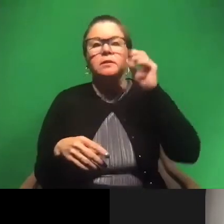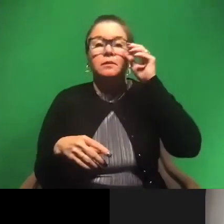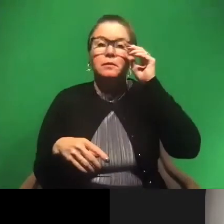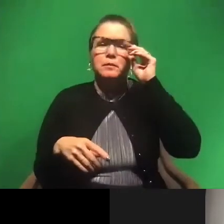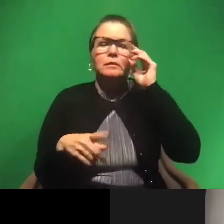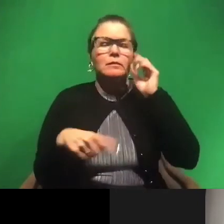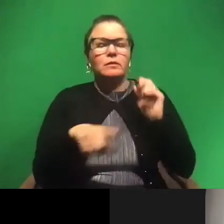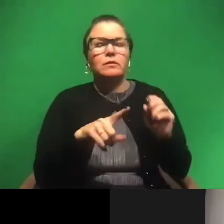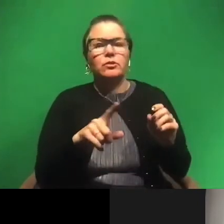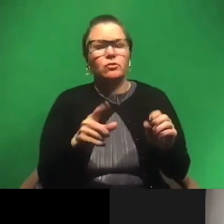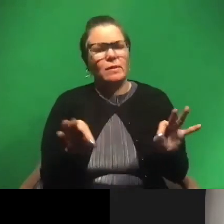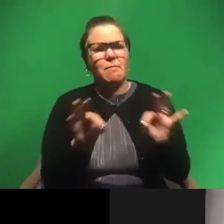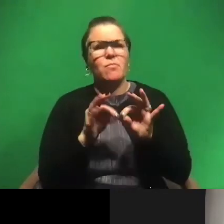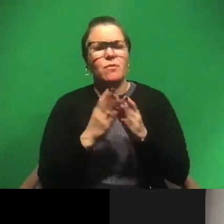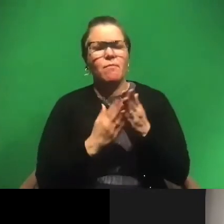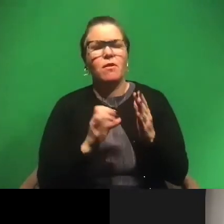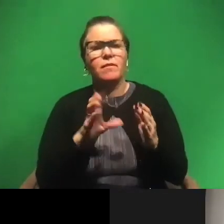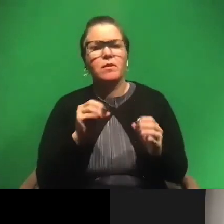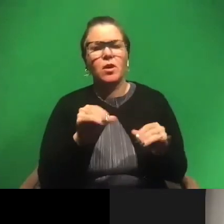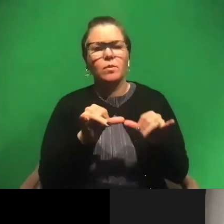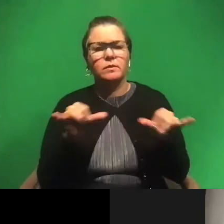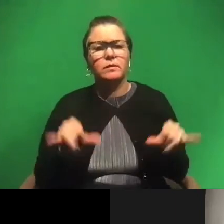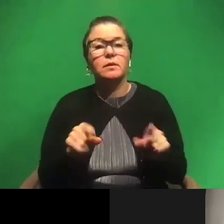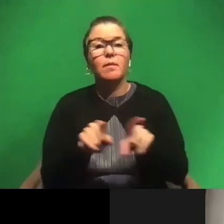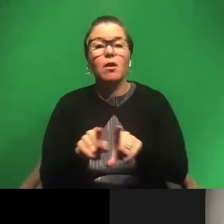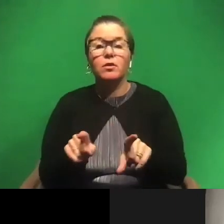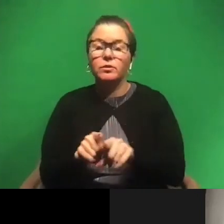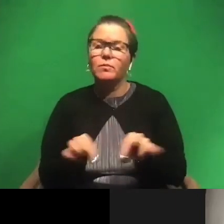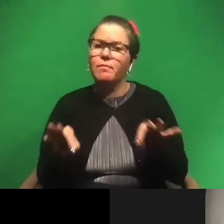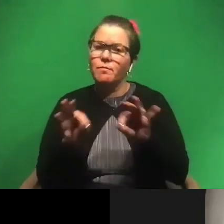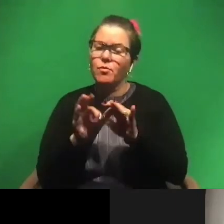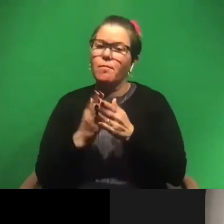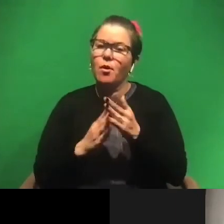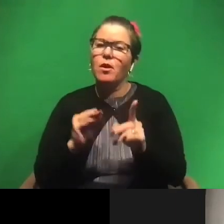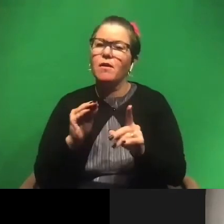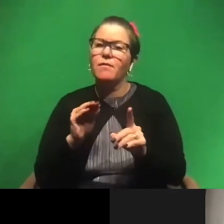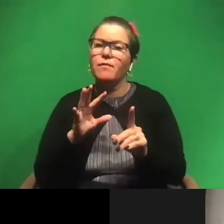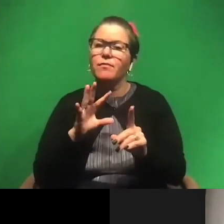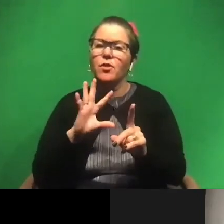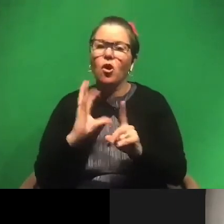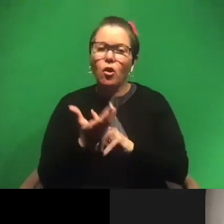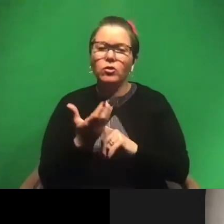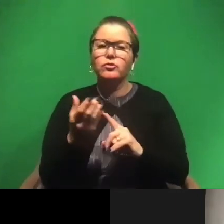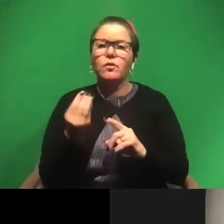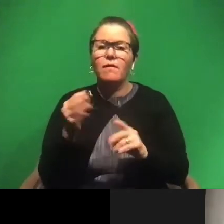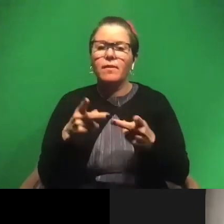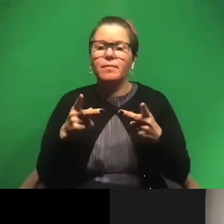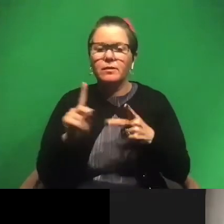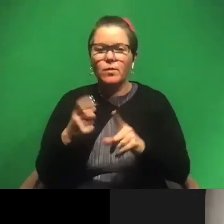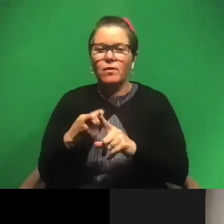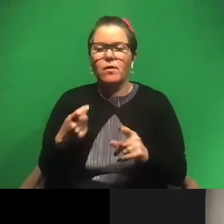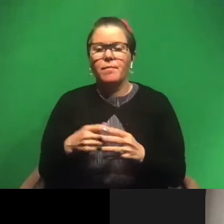like a really critical part of the ecosystem. They're also a really critical part of the culture of the places where they are from.